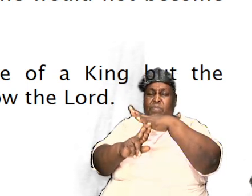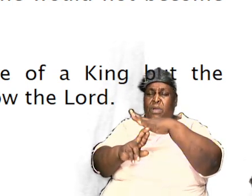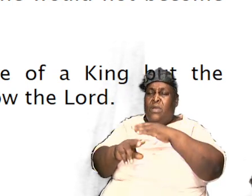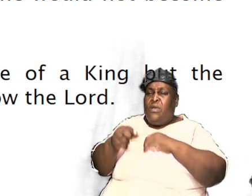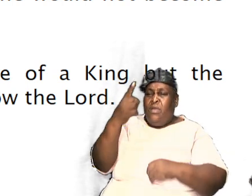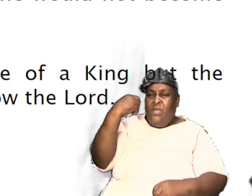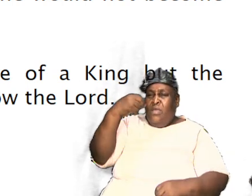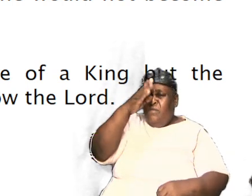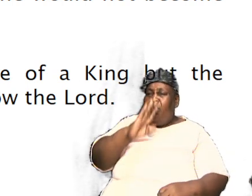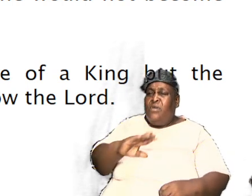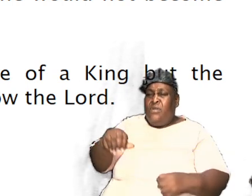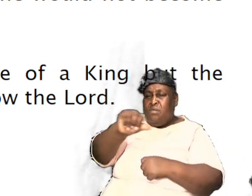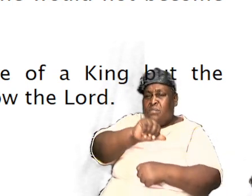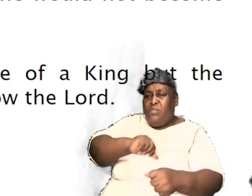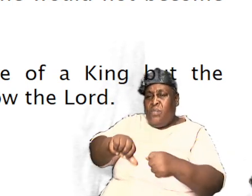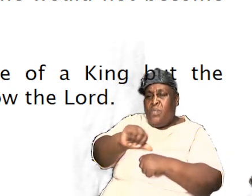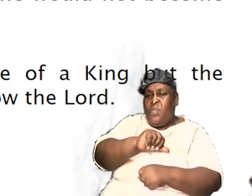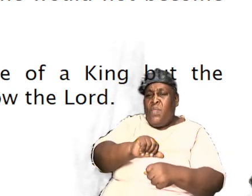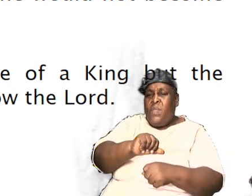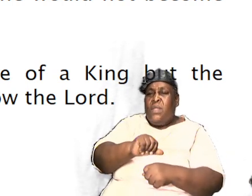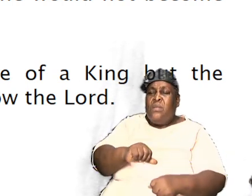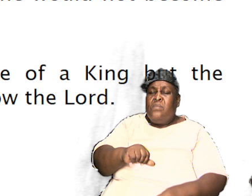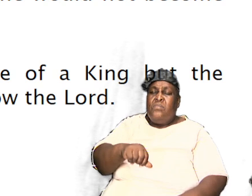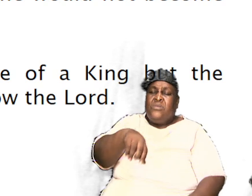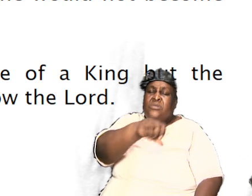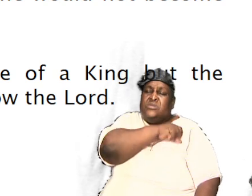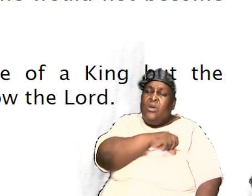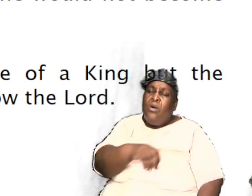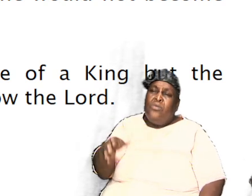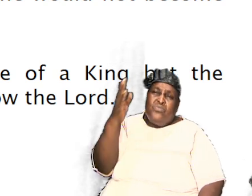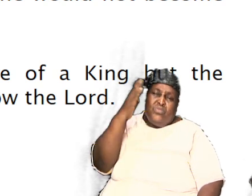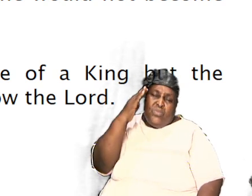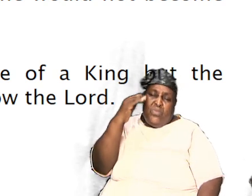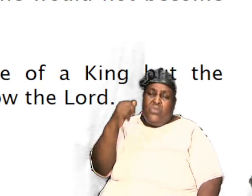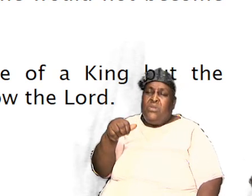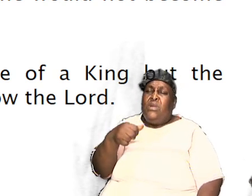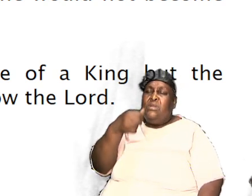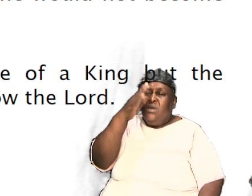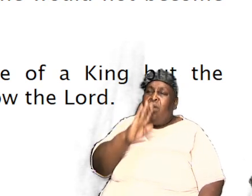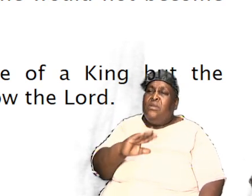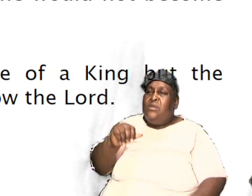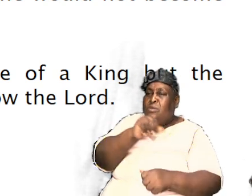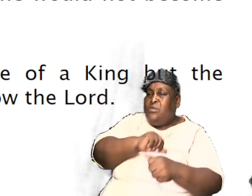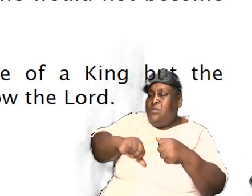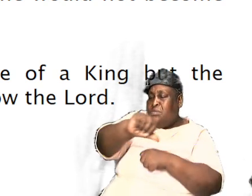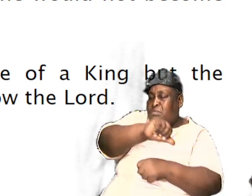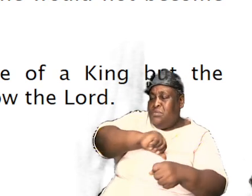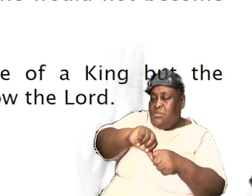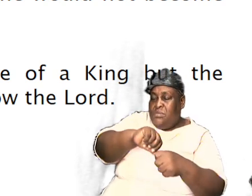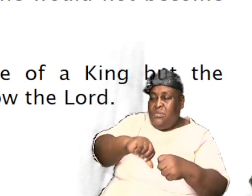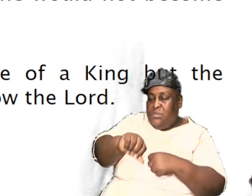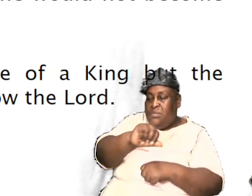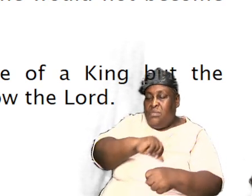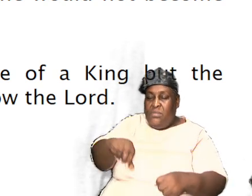was on David, and he recognized that, look here, the Lord anointed David.